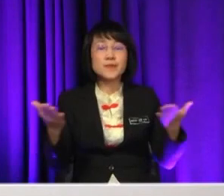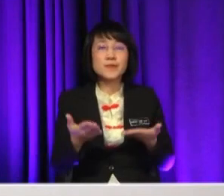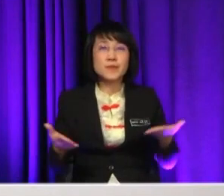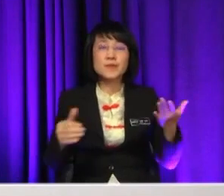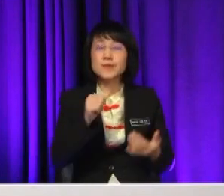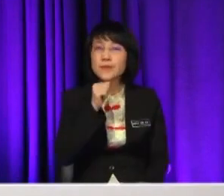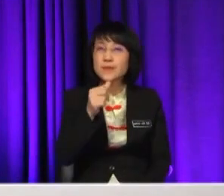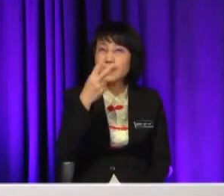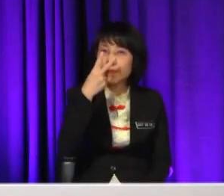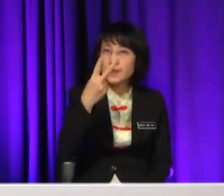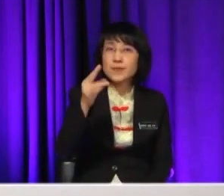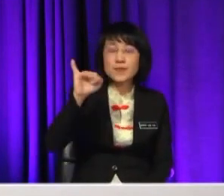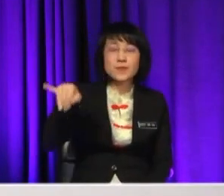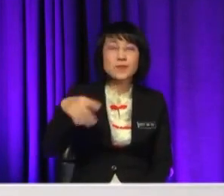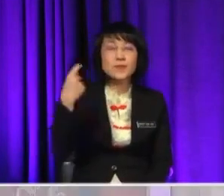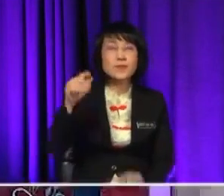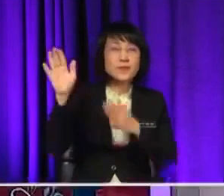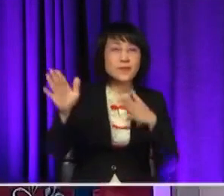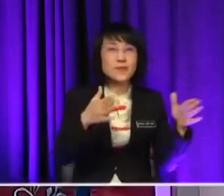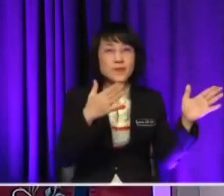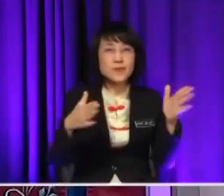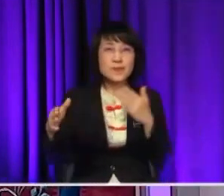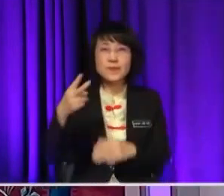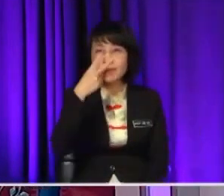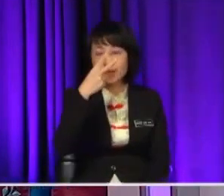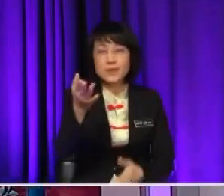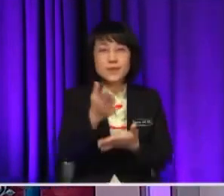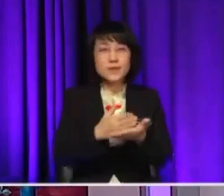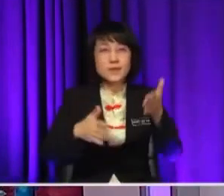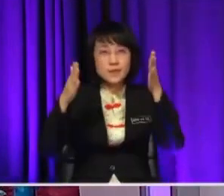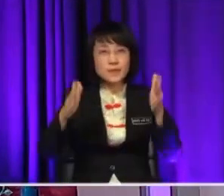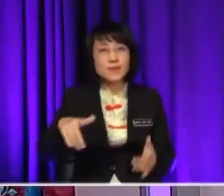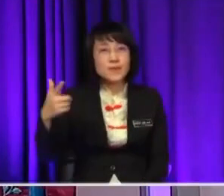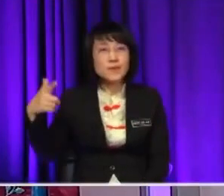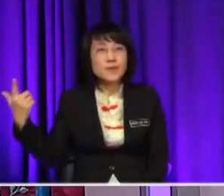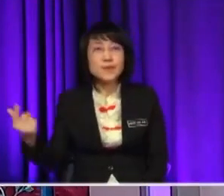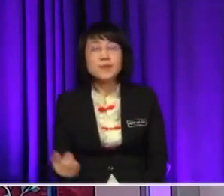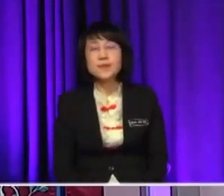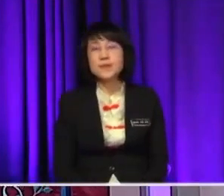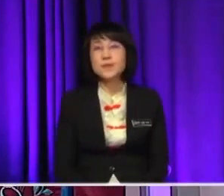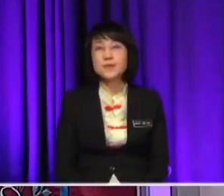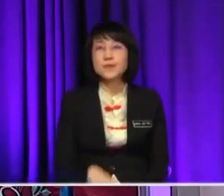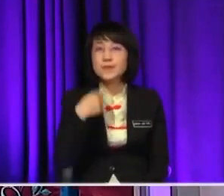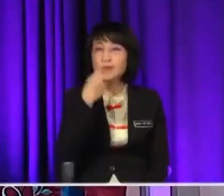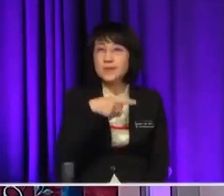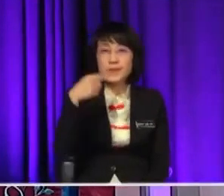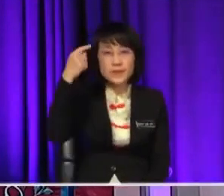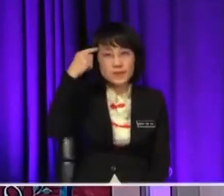just the wind, we are looking at someone else. Who do you think we are looking at here?